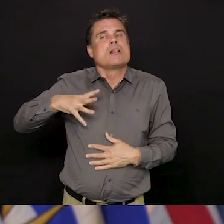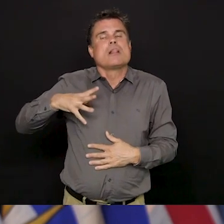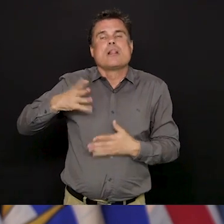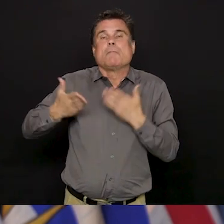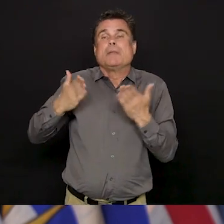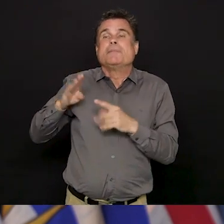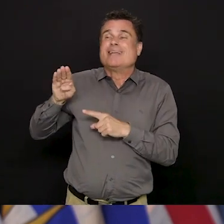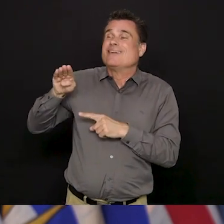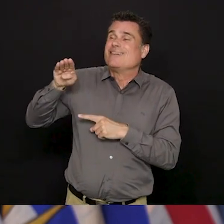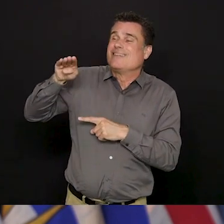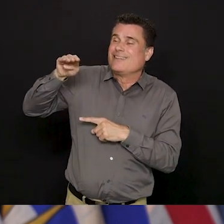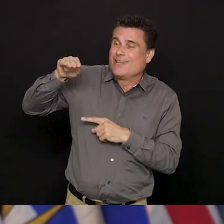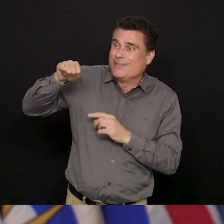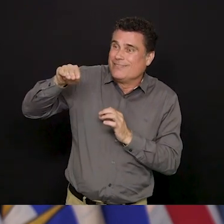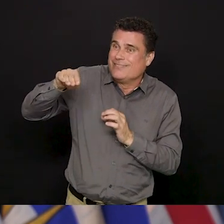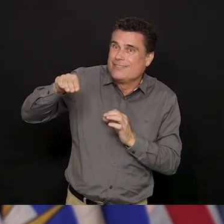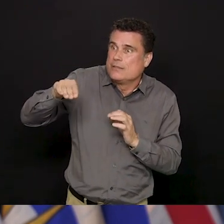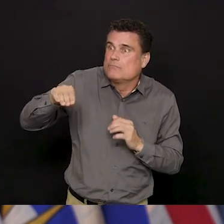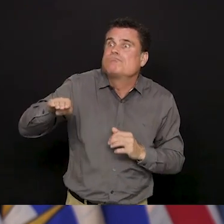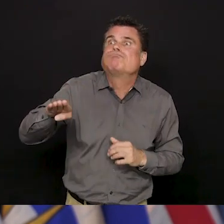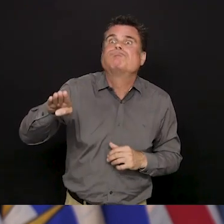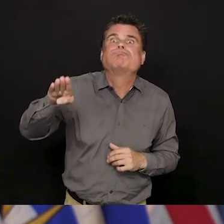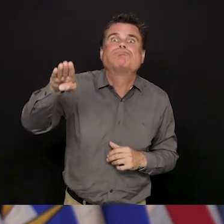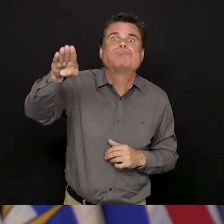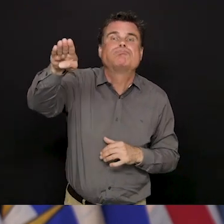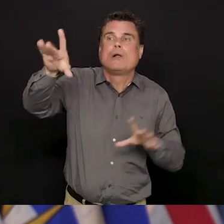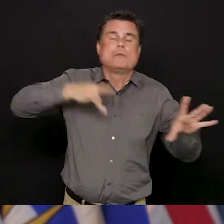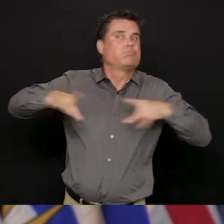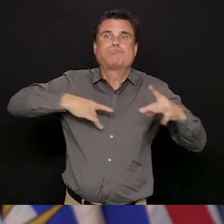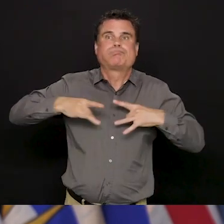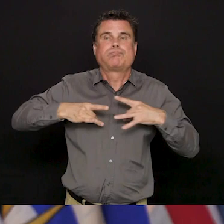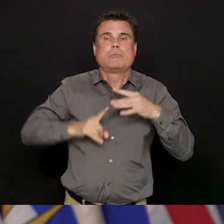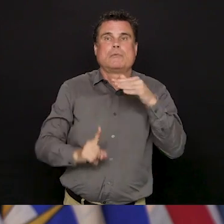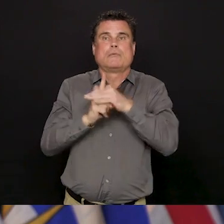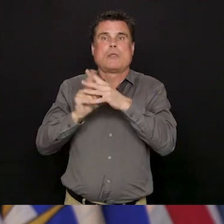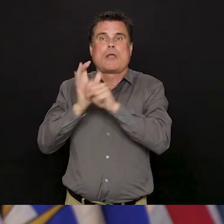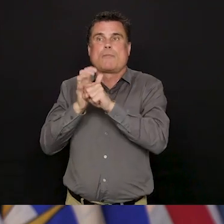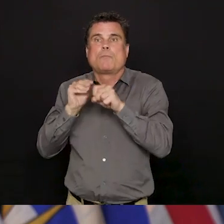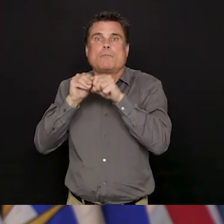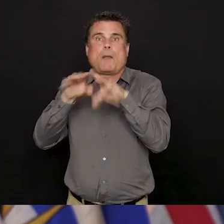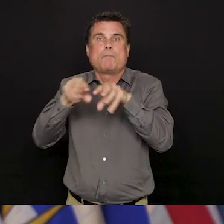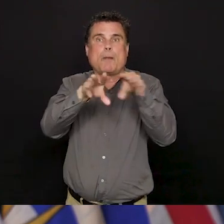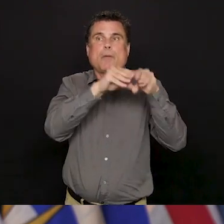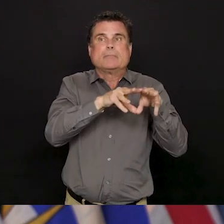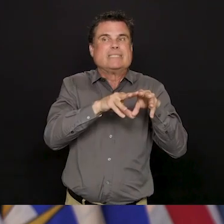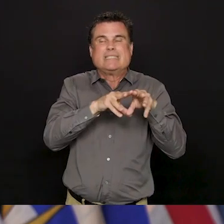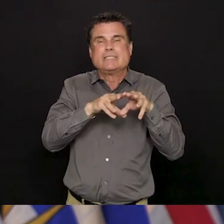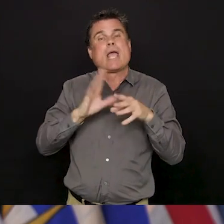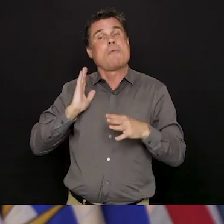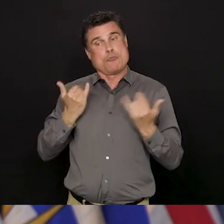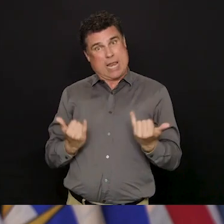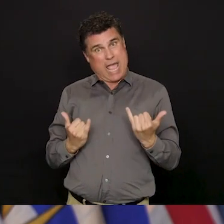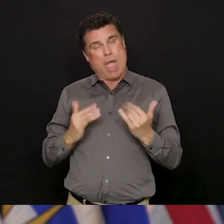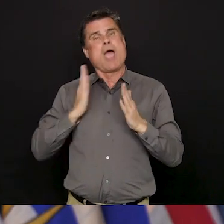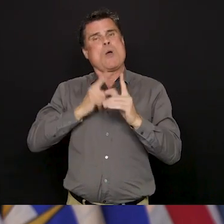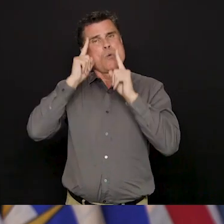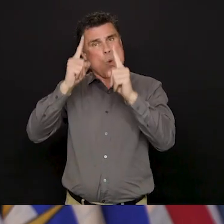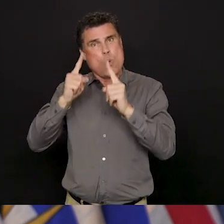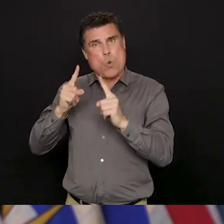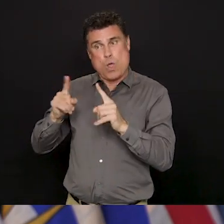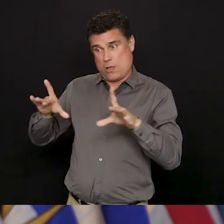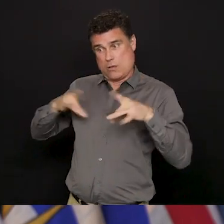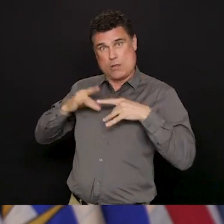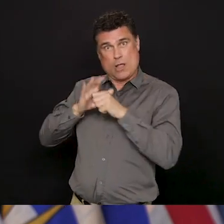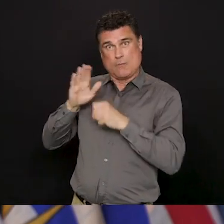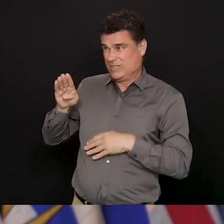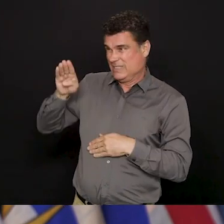now. And that's where we've been emphasizing how important it is not to be around others if you're sick. Because come the fall, when